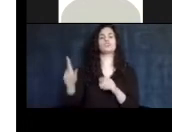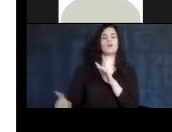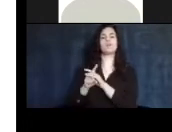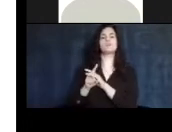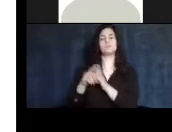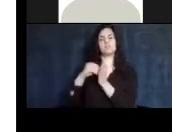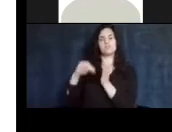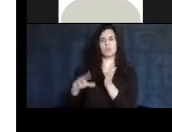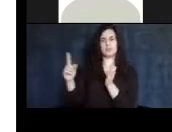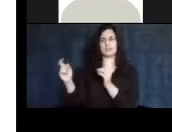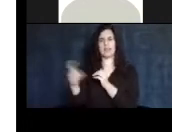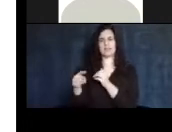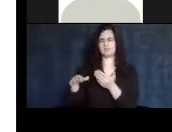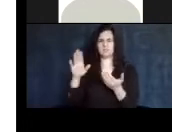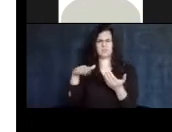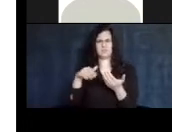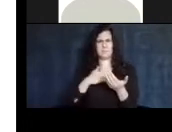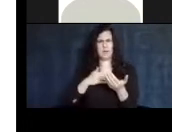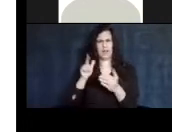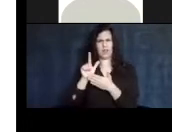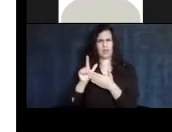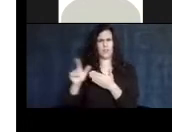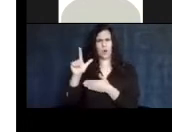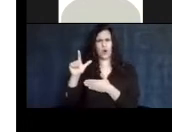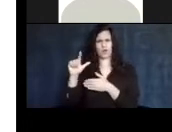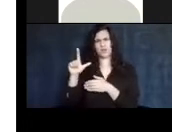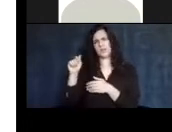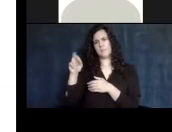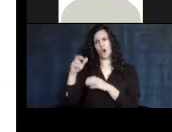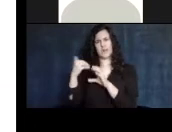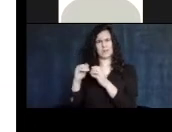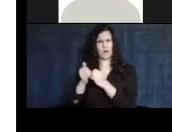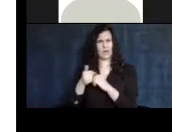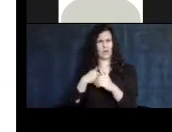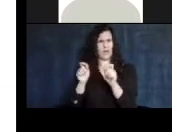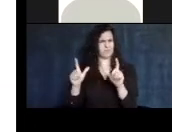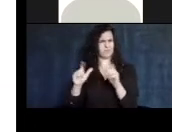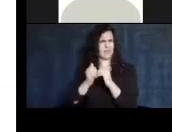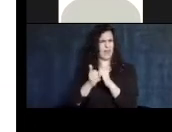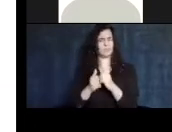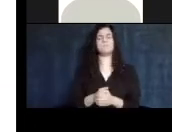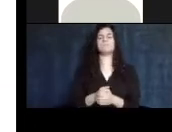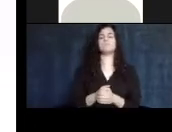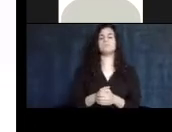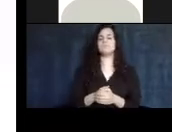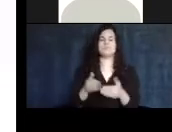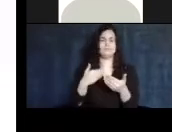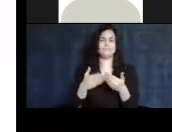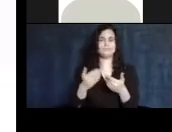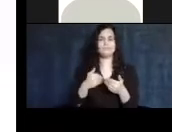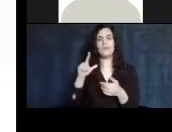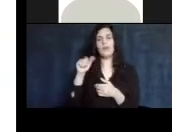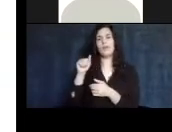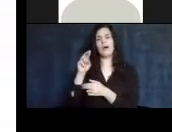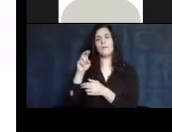can I access my Lamar email account? So to access your Lamar email account, you would simply just go to lamar.edu, then